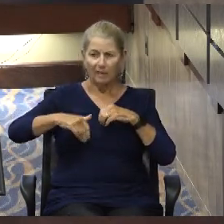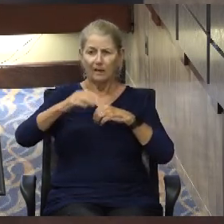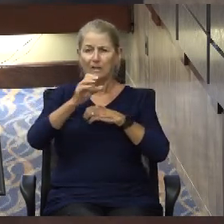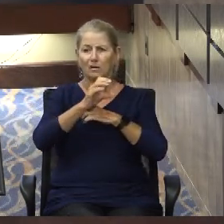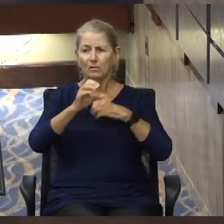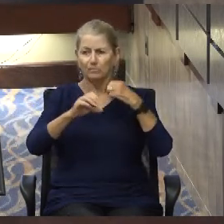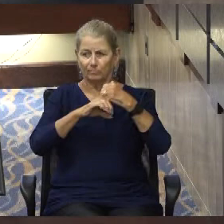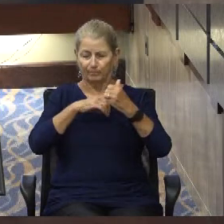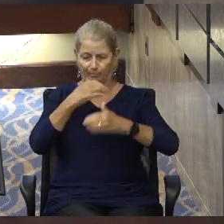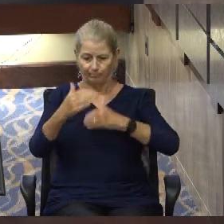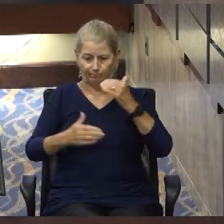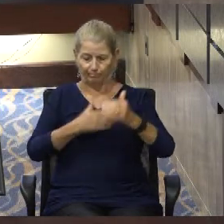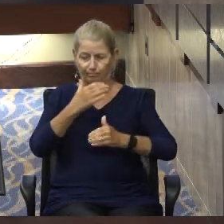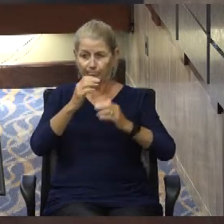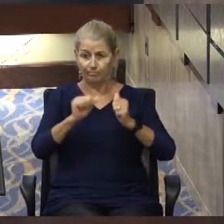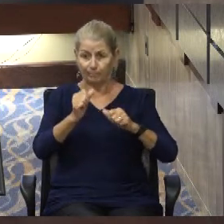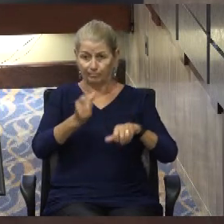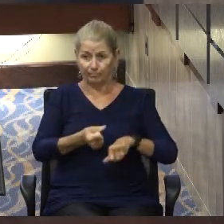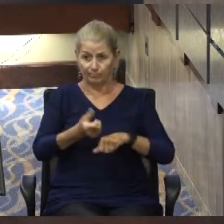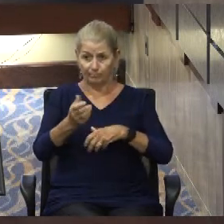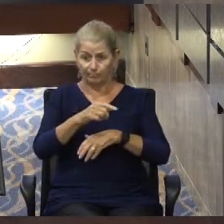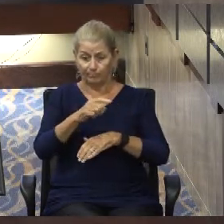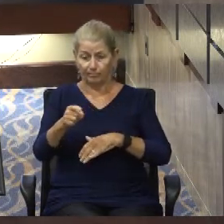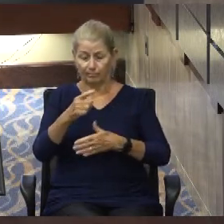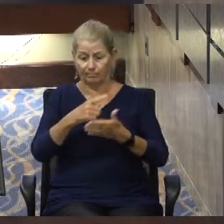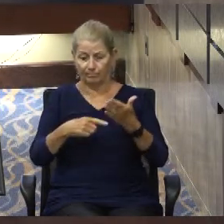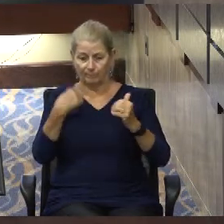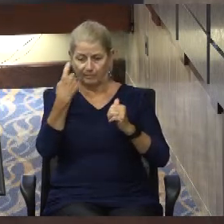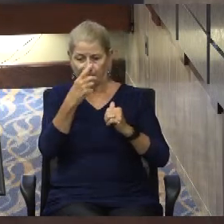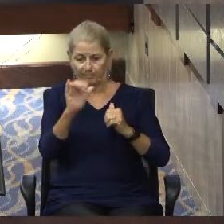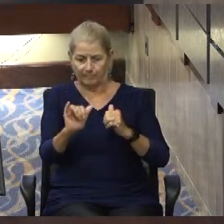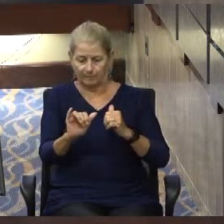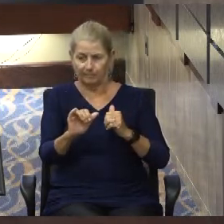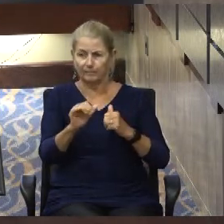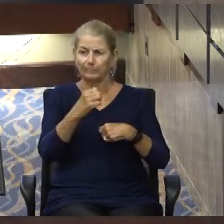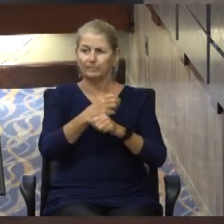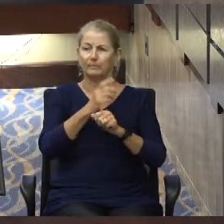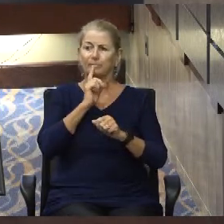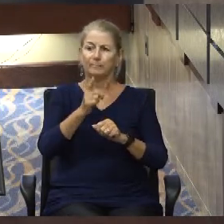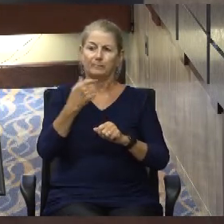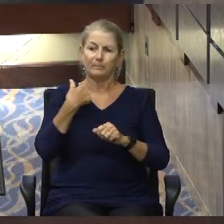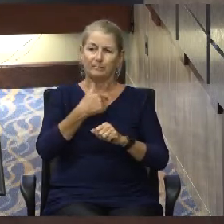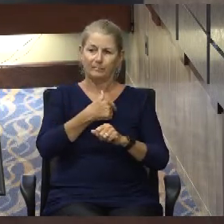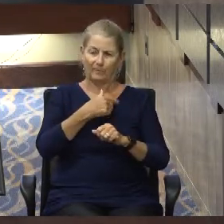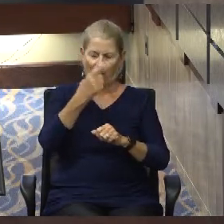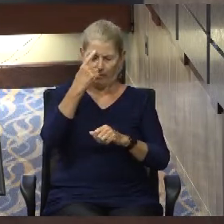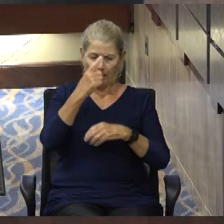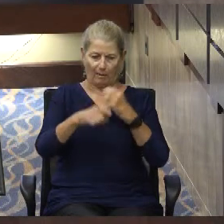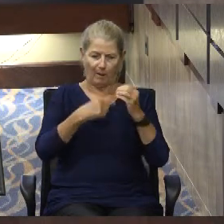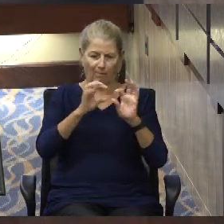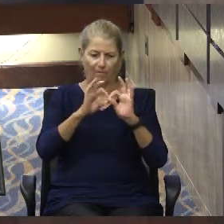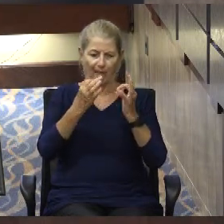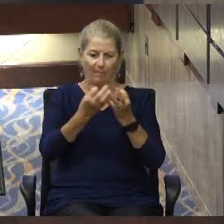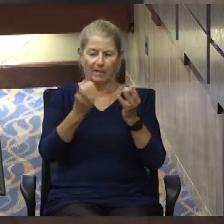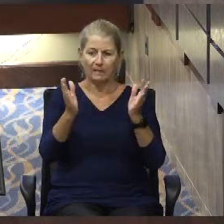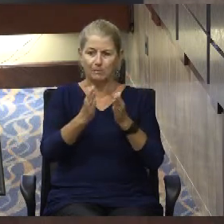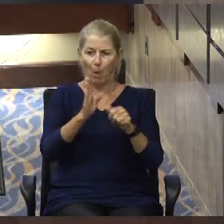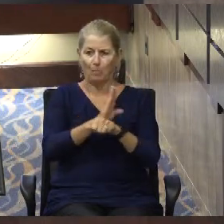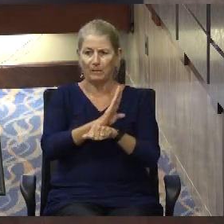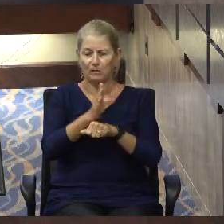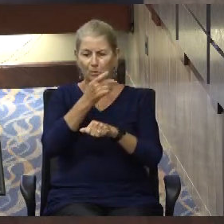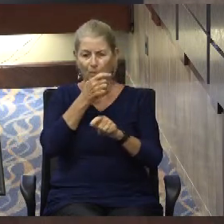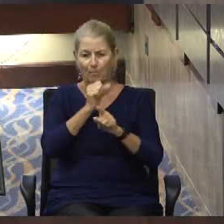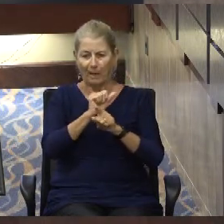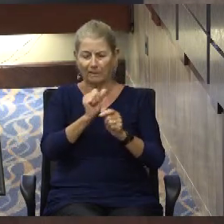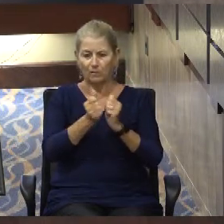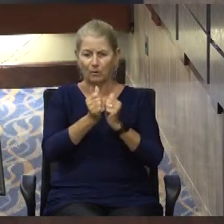what does it look like to really make sure that we're being conscientious of the families and small businesses that are being impacted by this? And then also kind